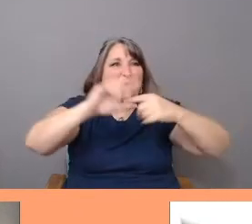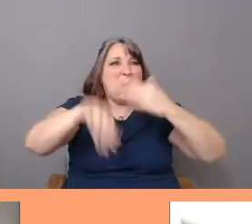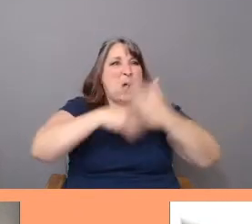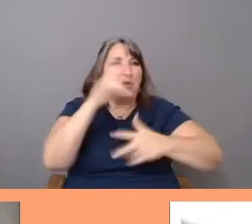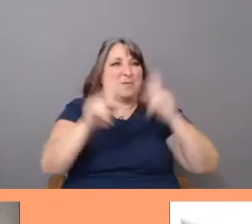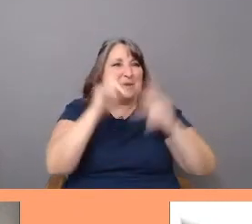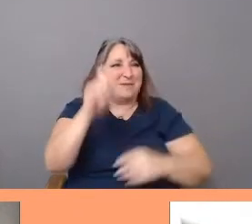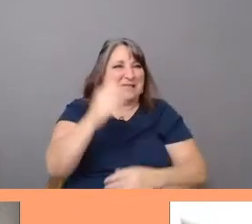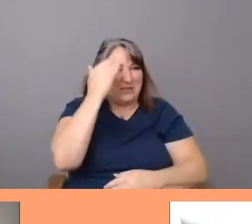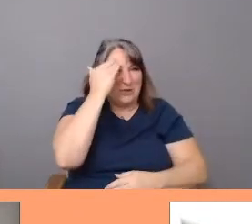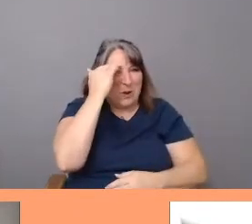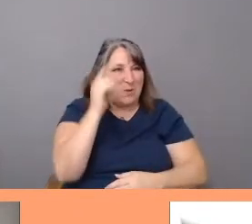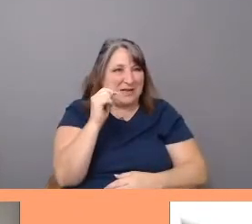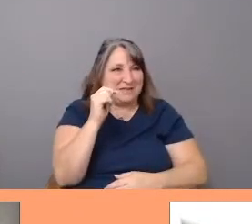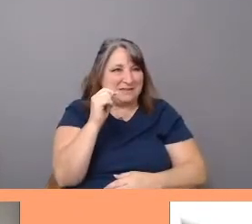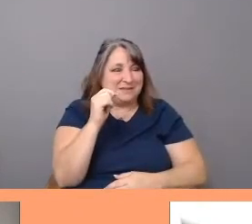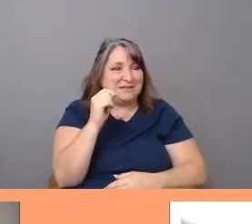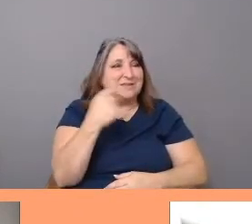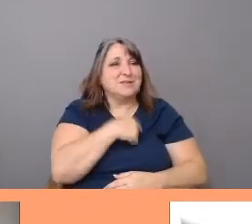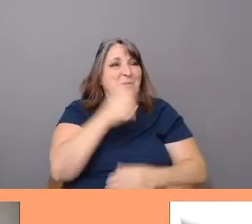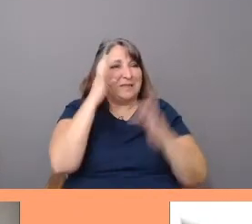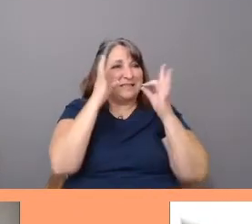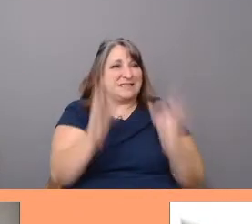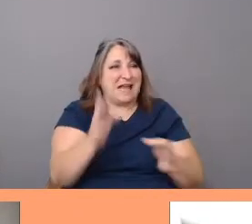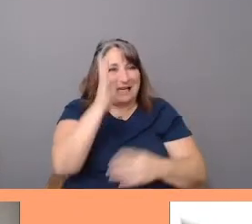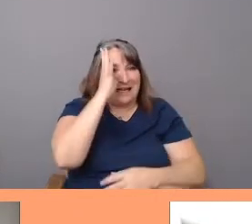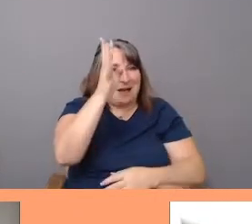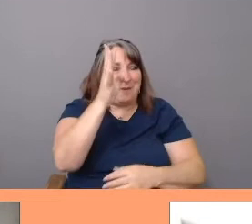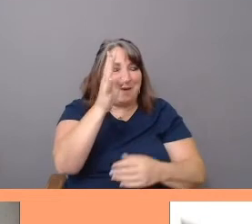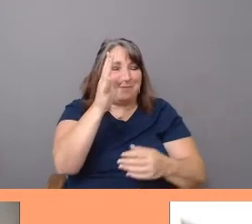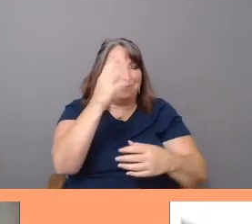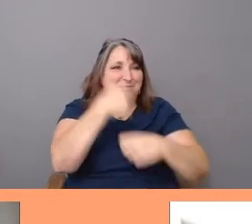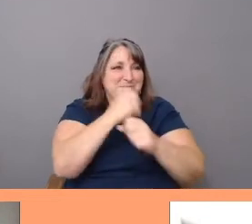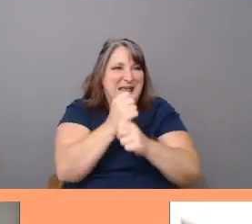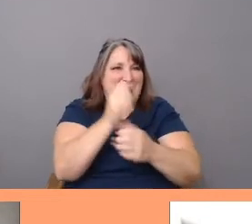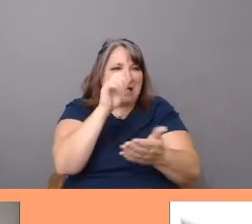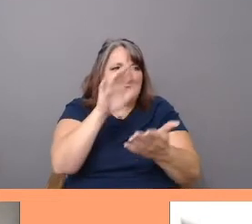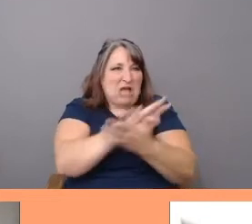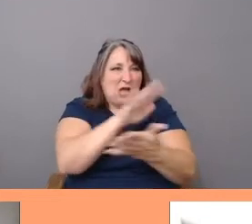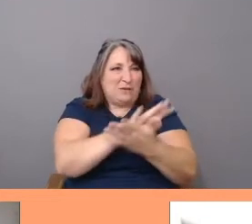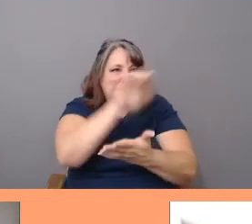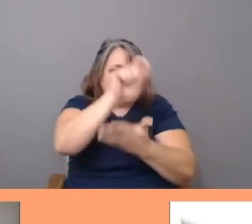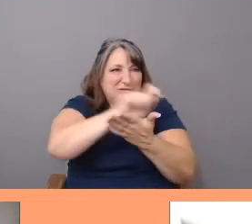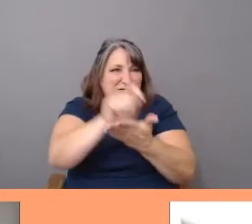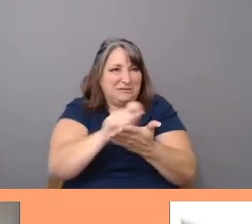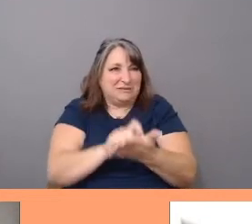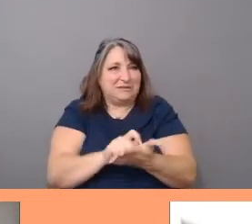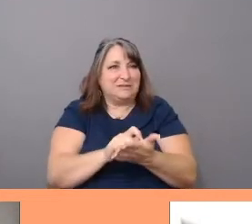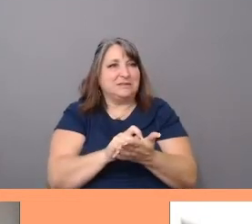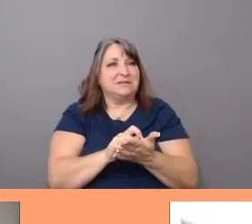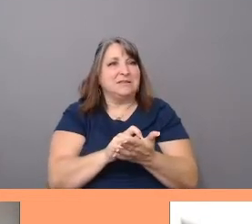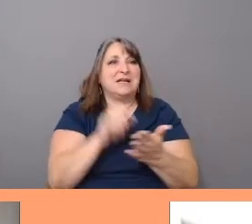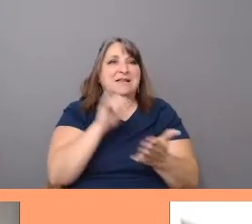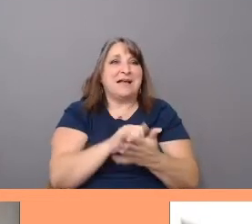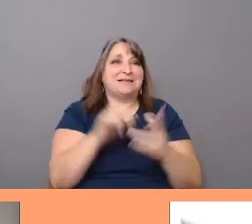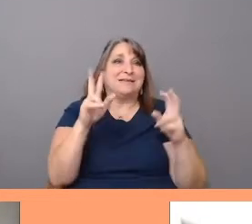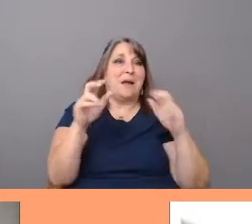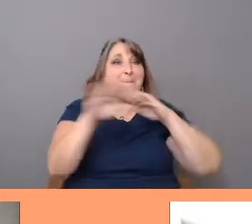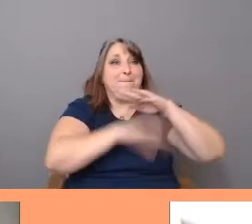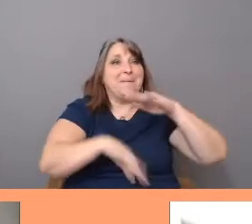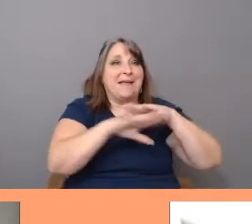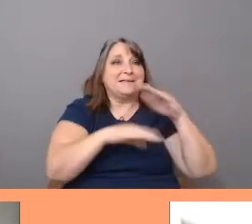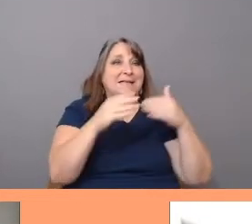very basics. So we decided to come up with a document that could serve like a very basic guide